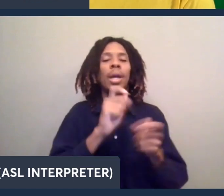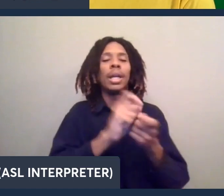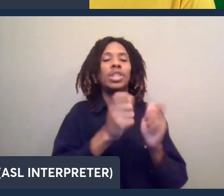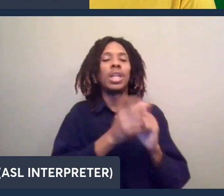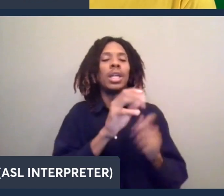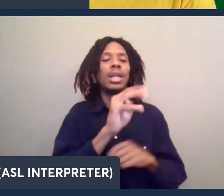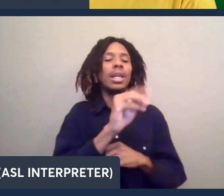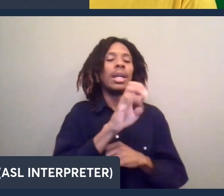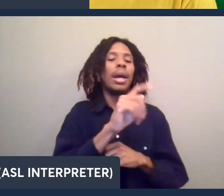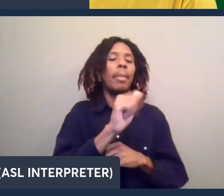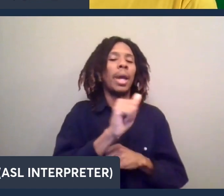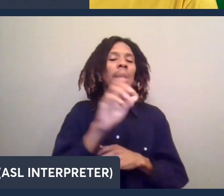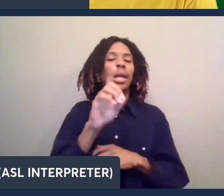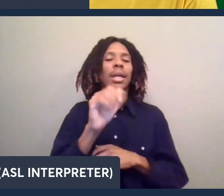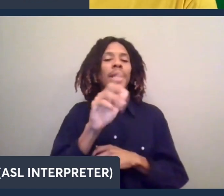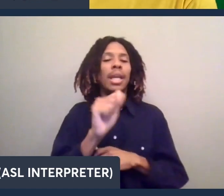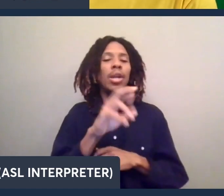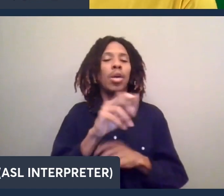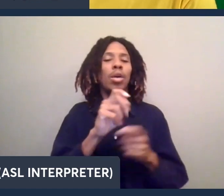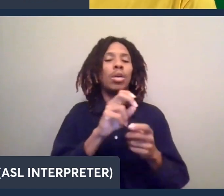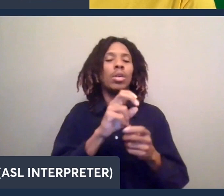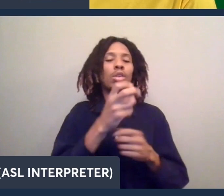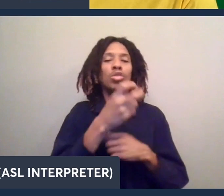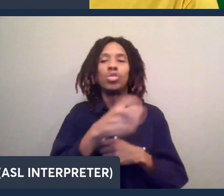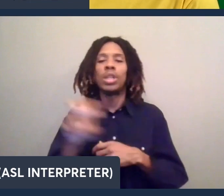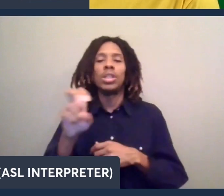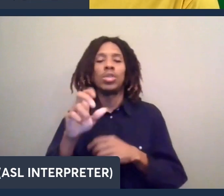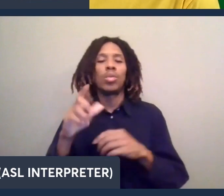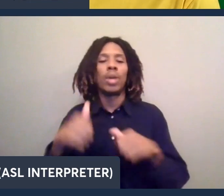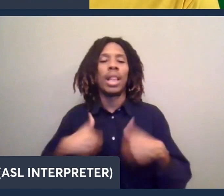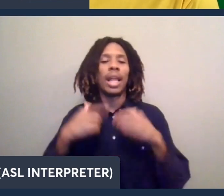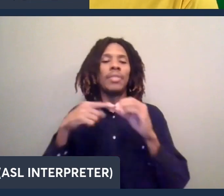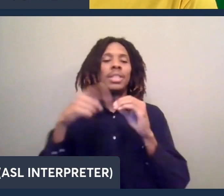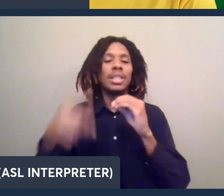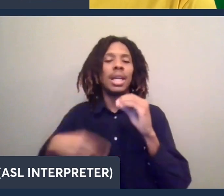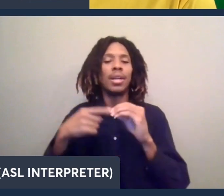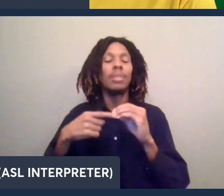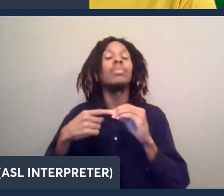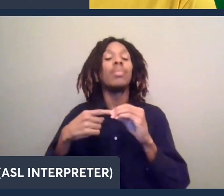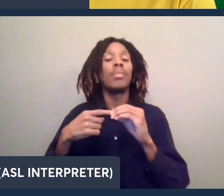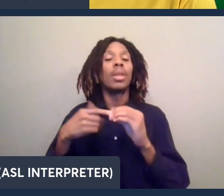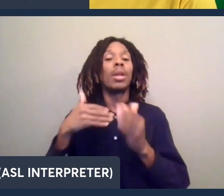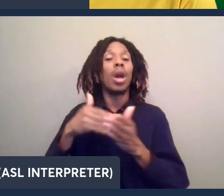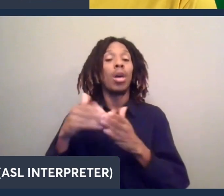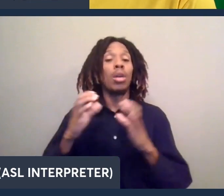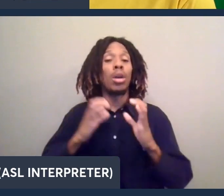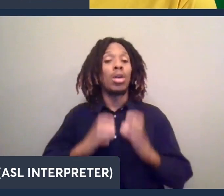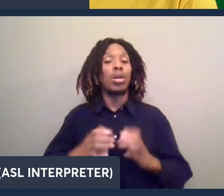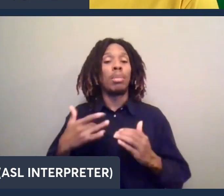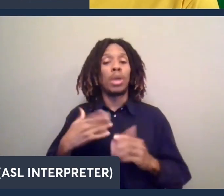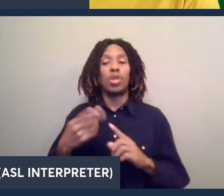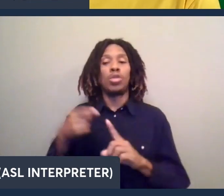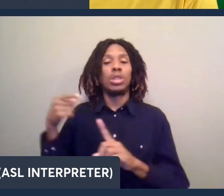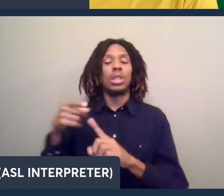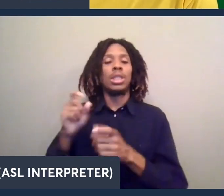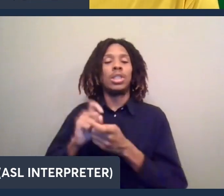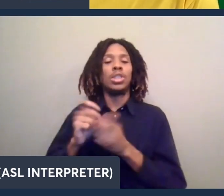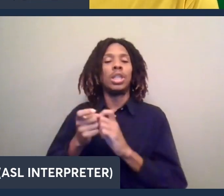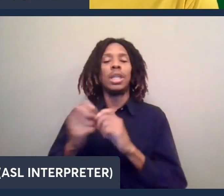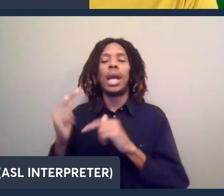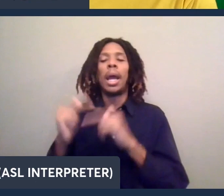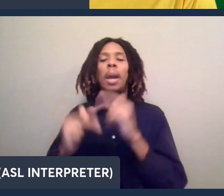when it transitions with lifecycle, often customers use those state changes to build